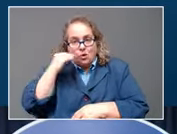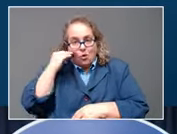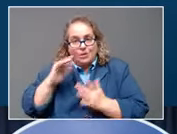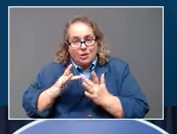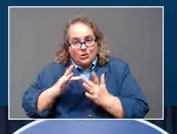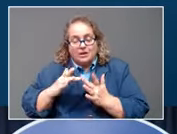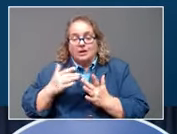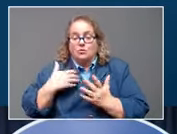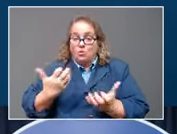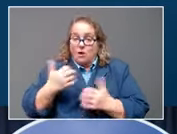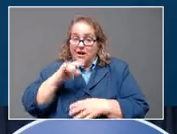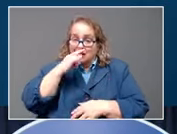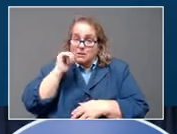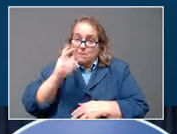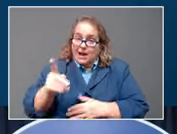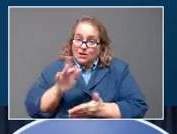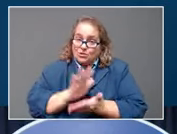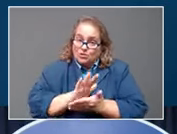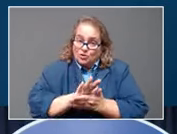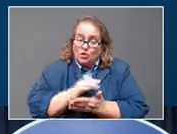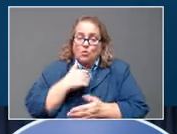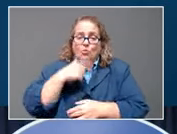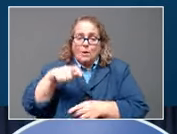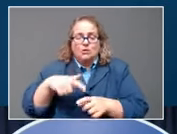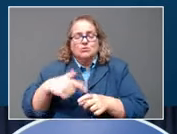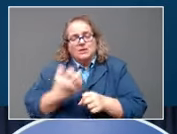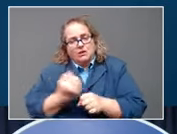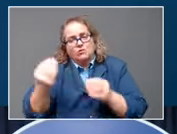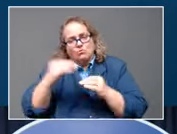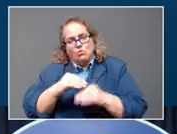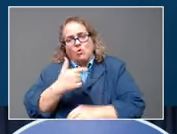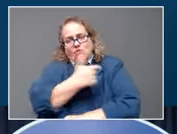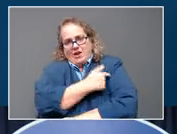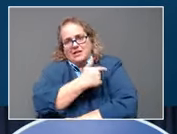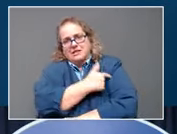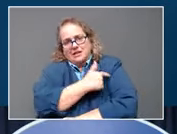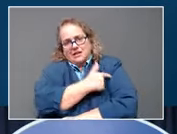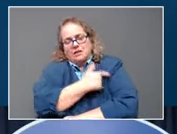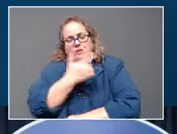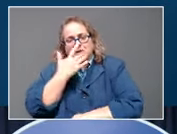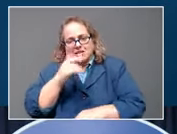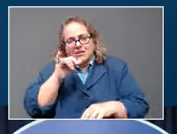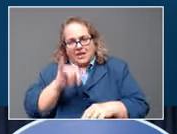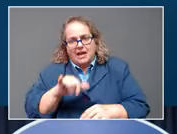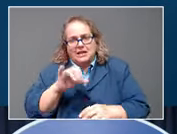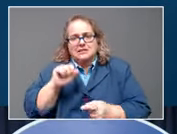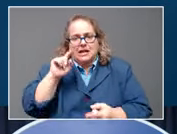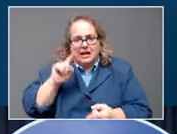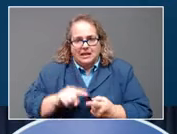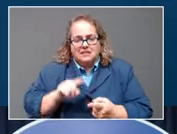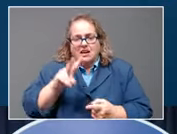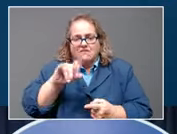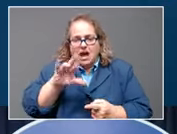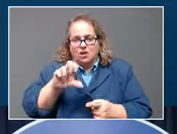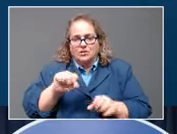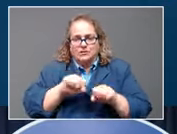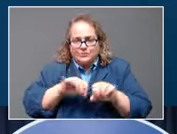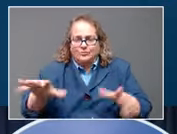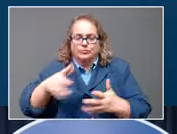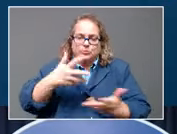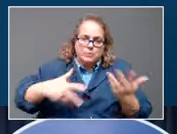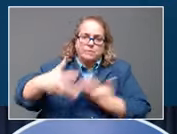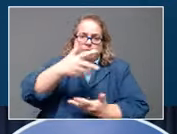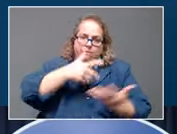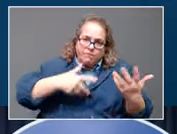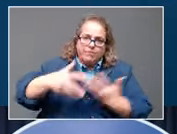school, we certainly need to get more of them vaccinated, because that is less virus that is circulating in